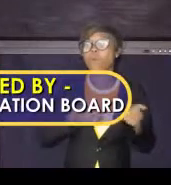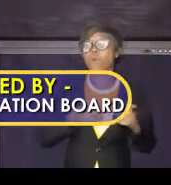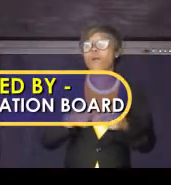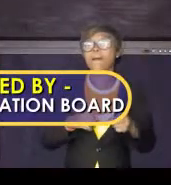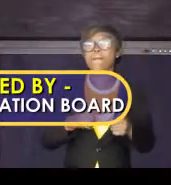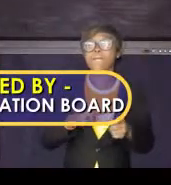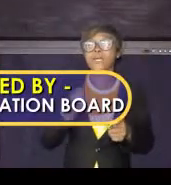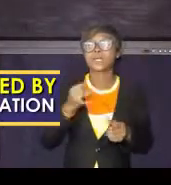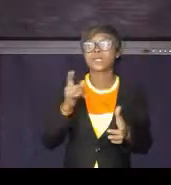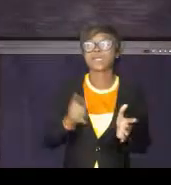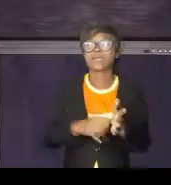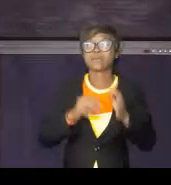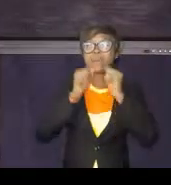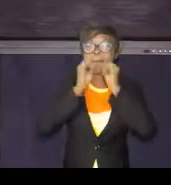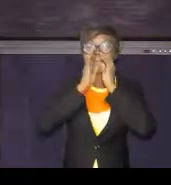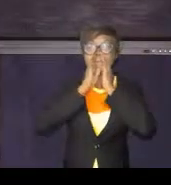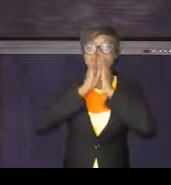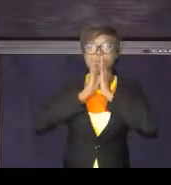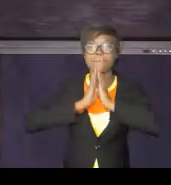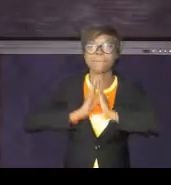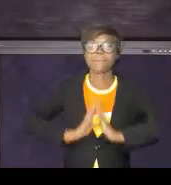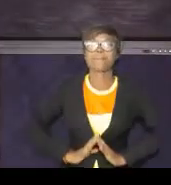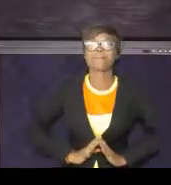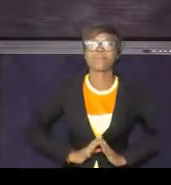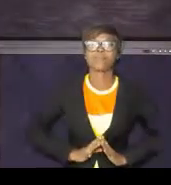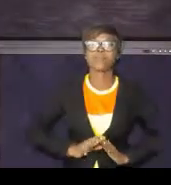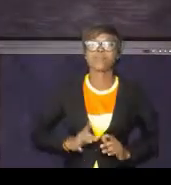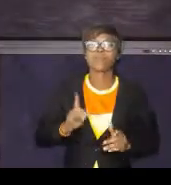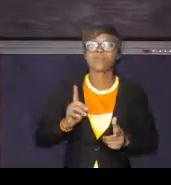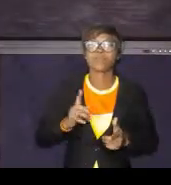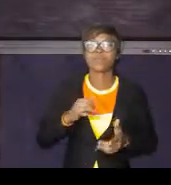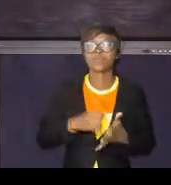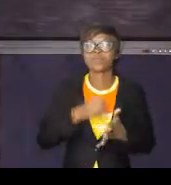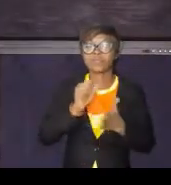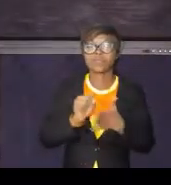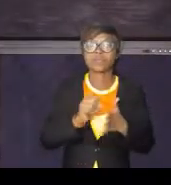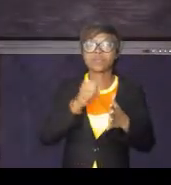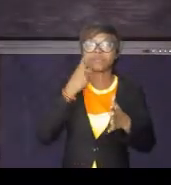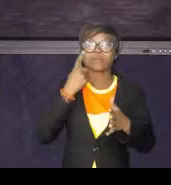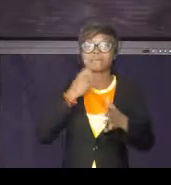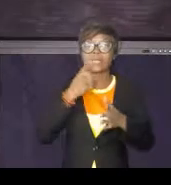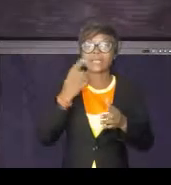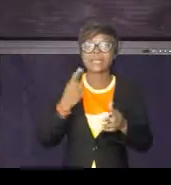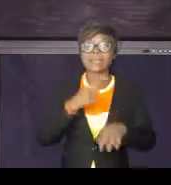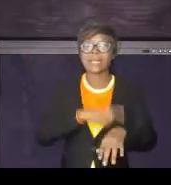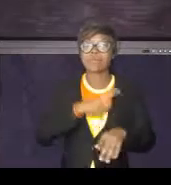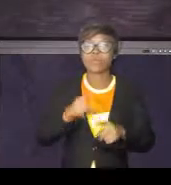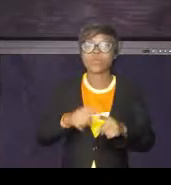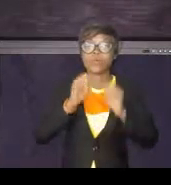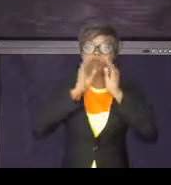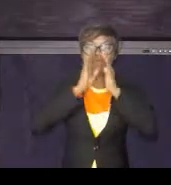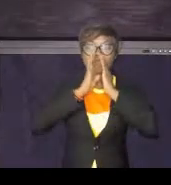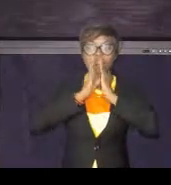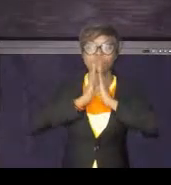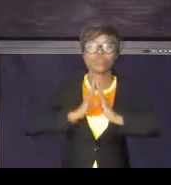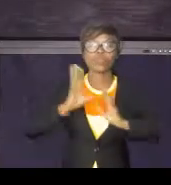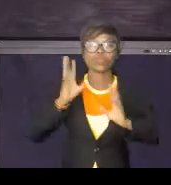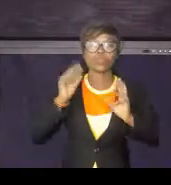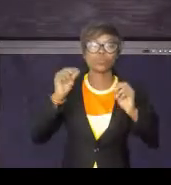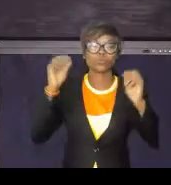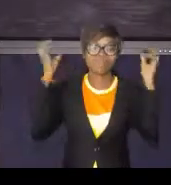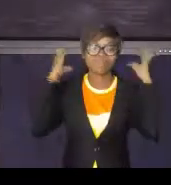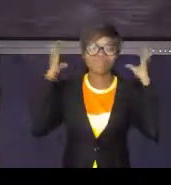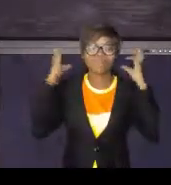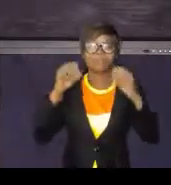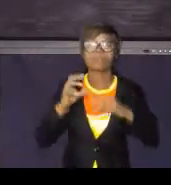P-E-A-C-E is a state of quietness. Is a state of quietness. Where there are no noise,